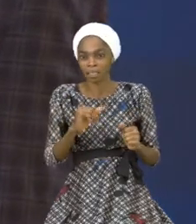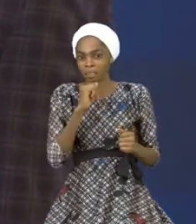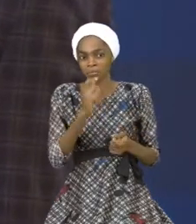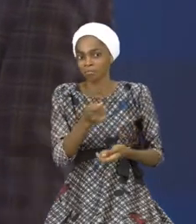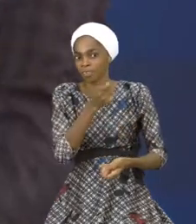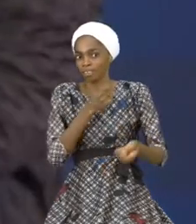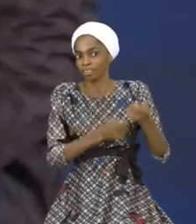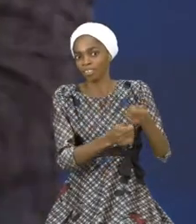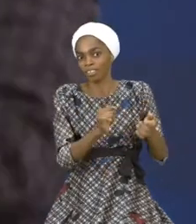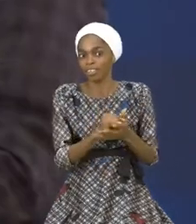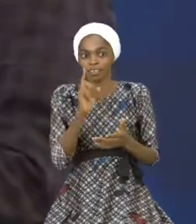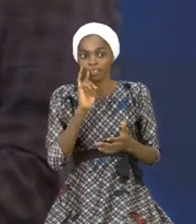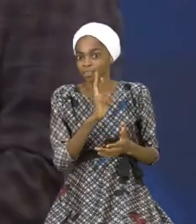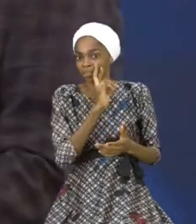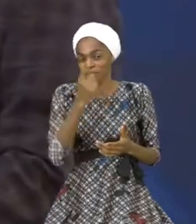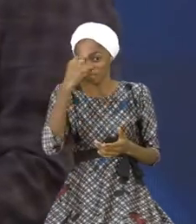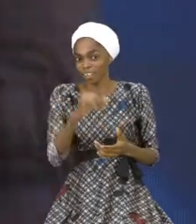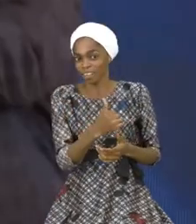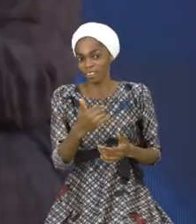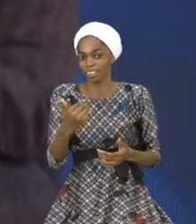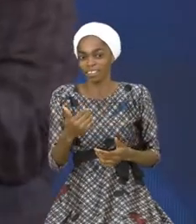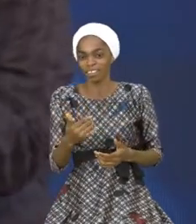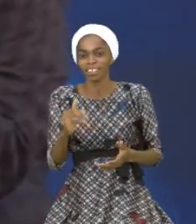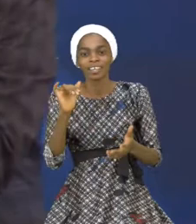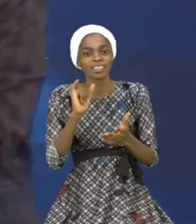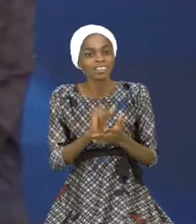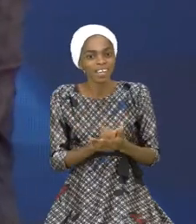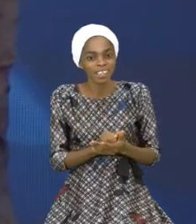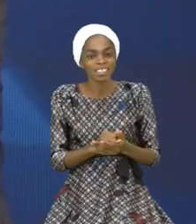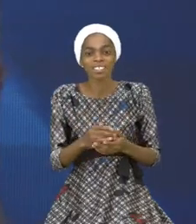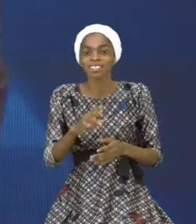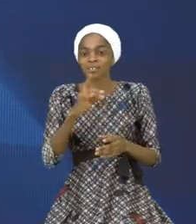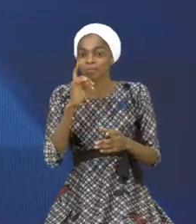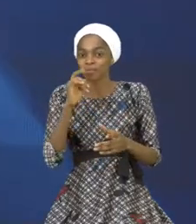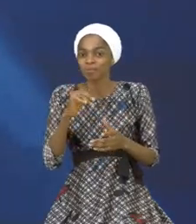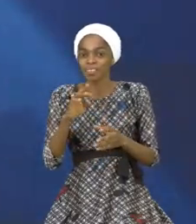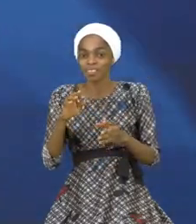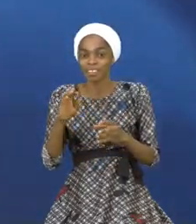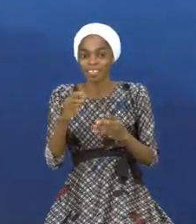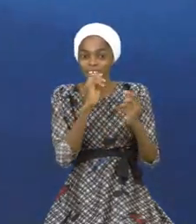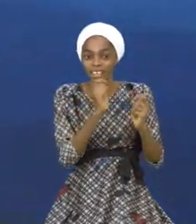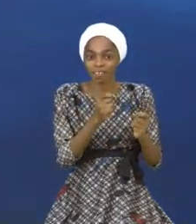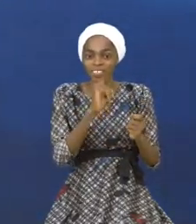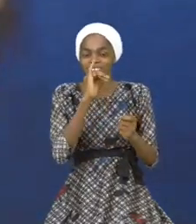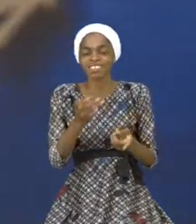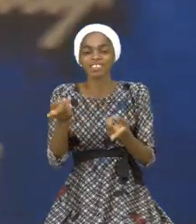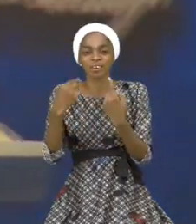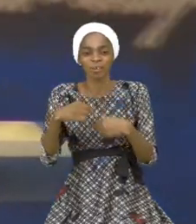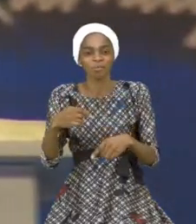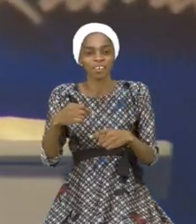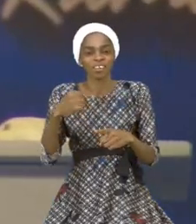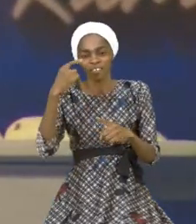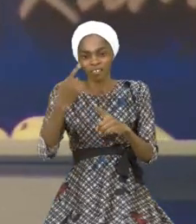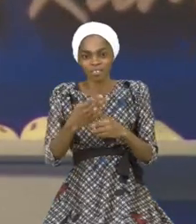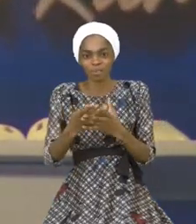that restaurant for any other. That recommendation is coming from something practical.